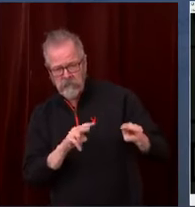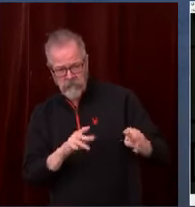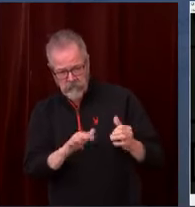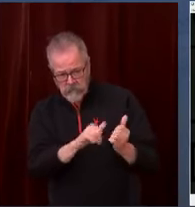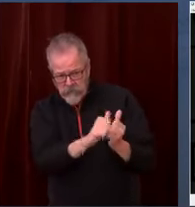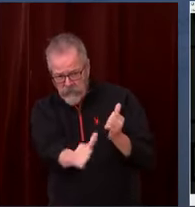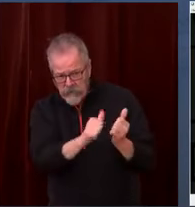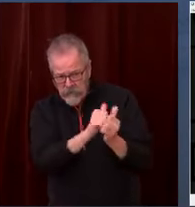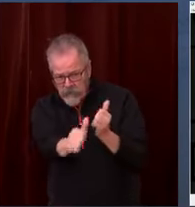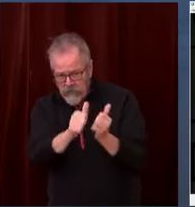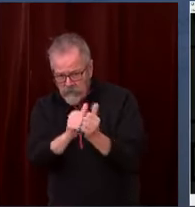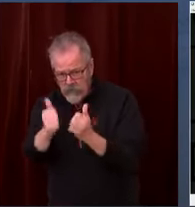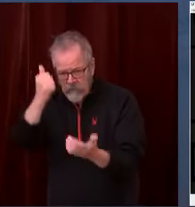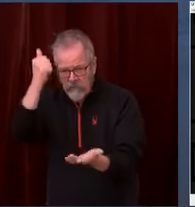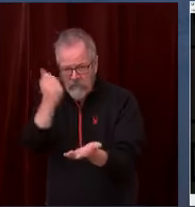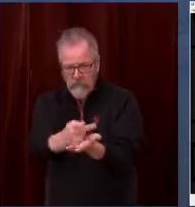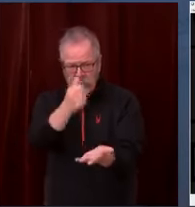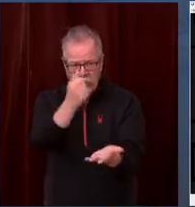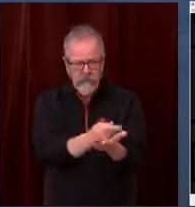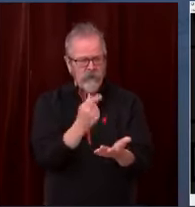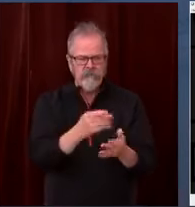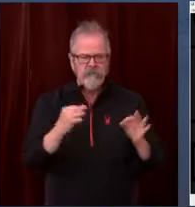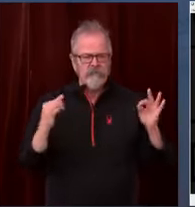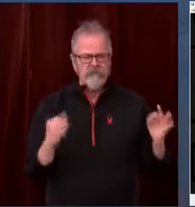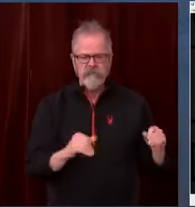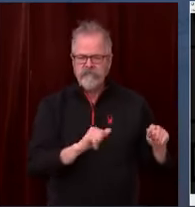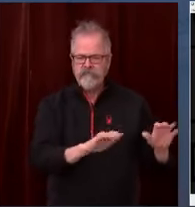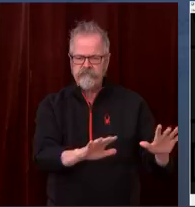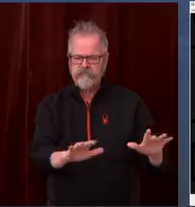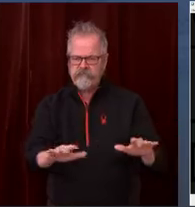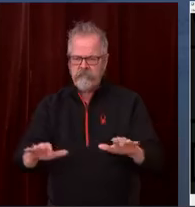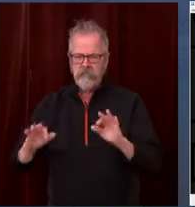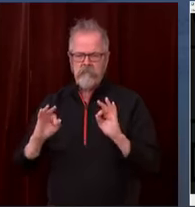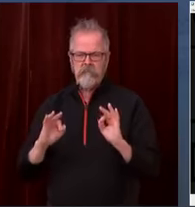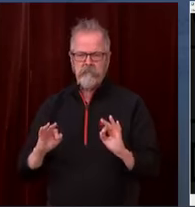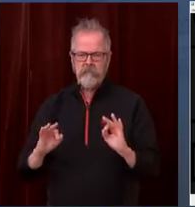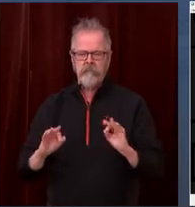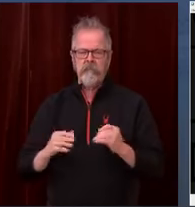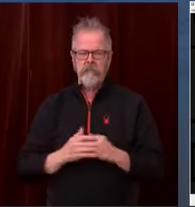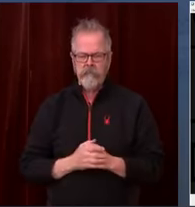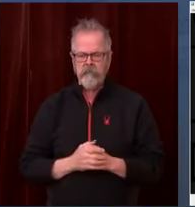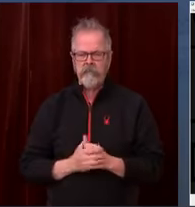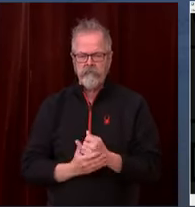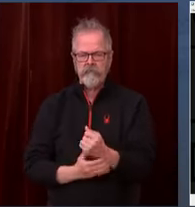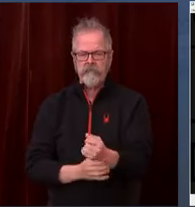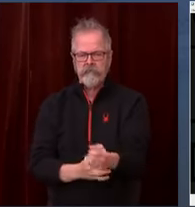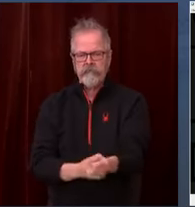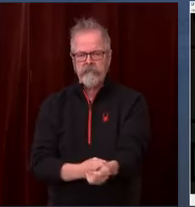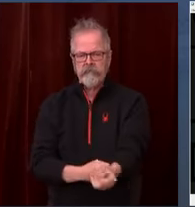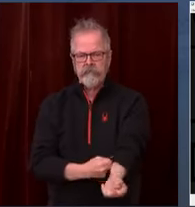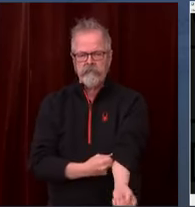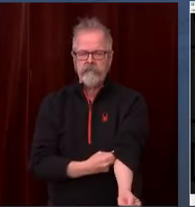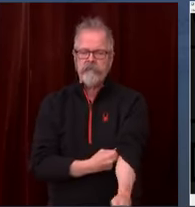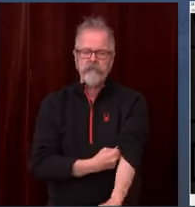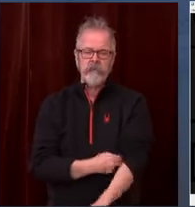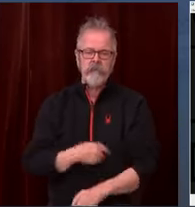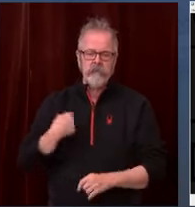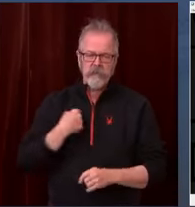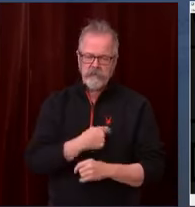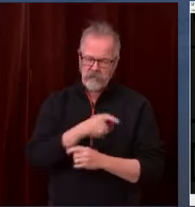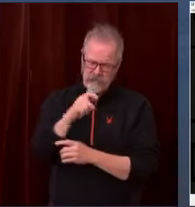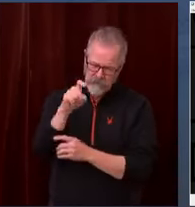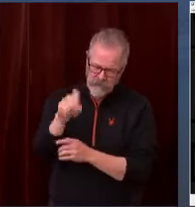we further to tear and dismantle racism, and we fight for equity, inclusion, and diversity.